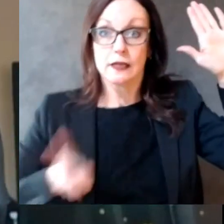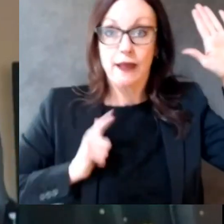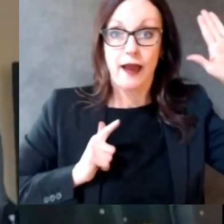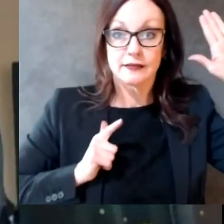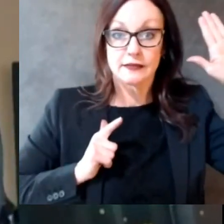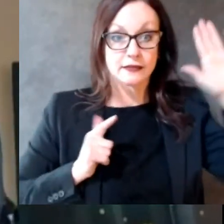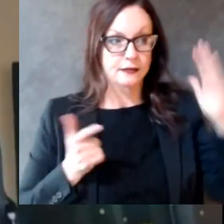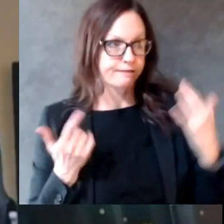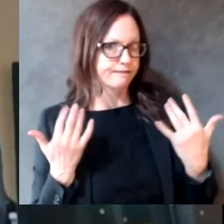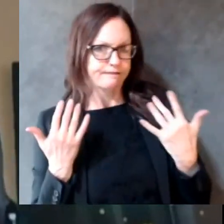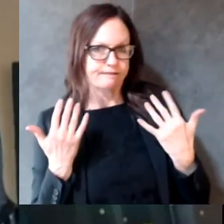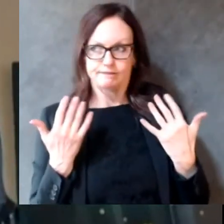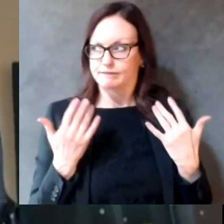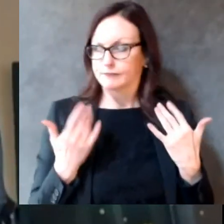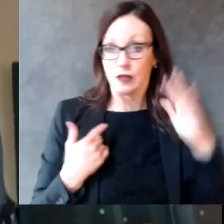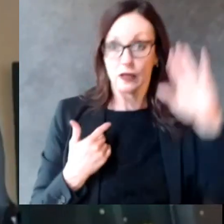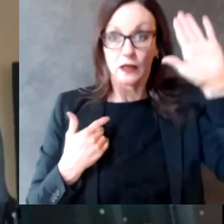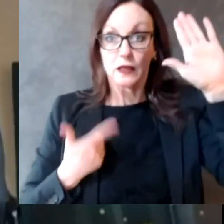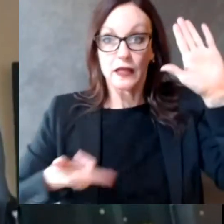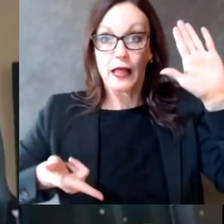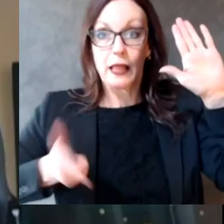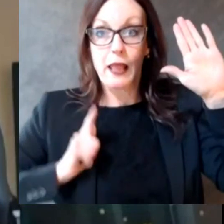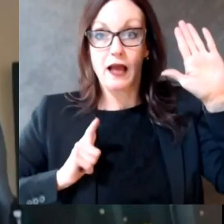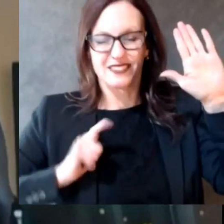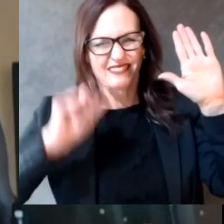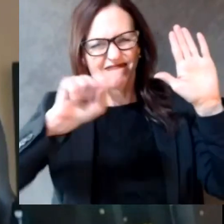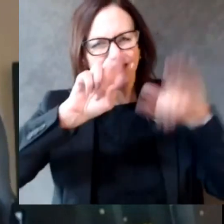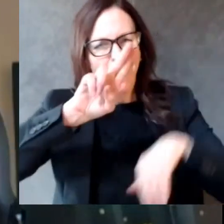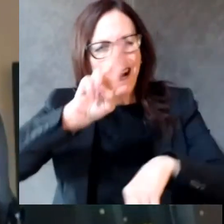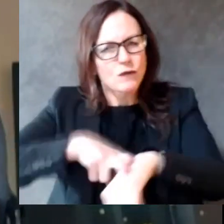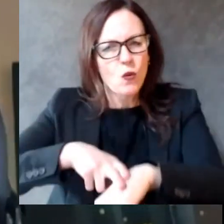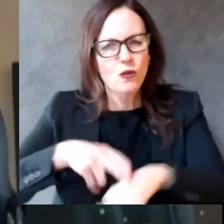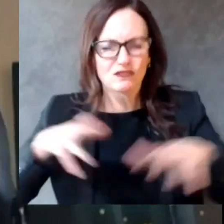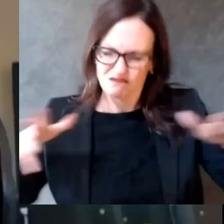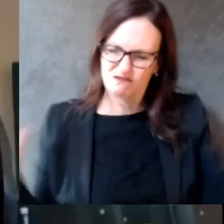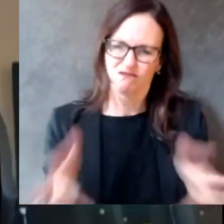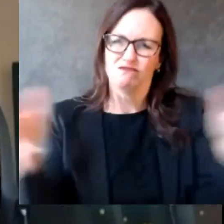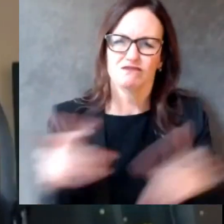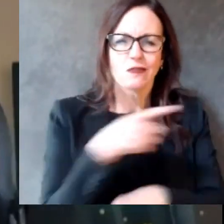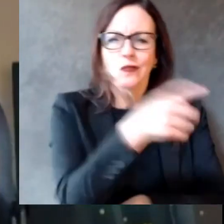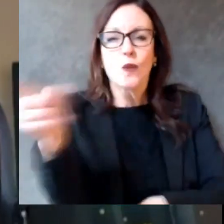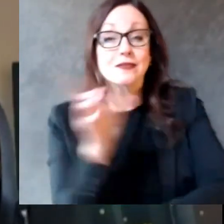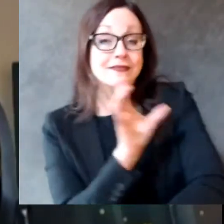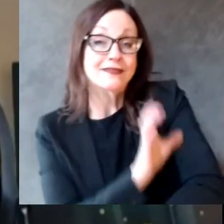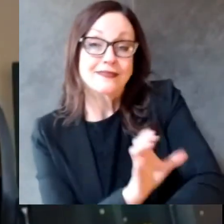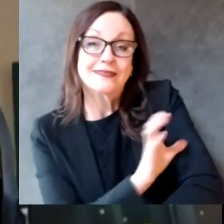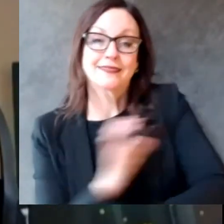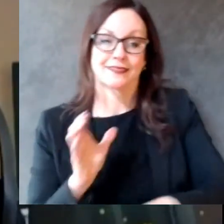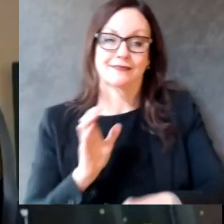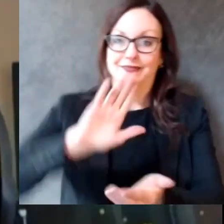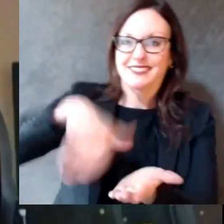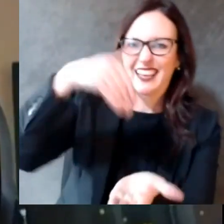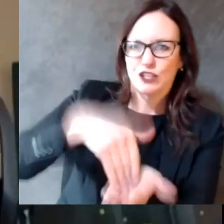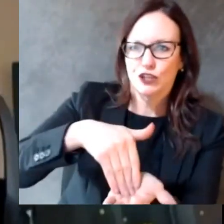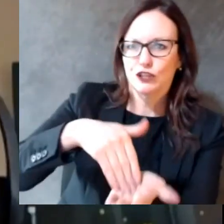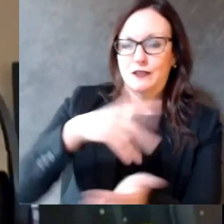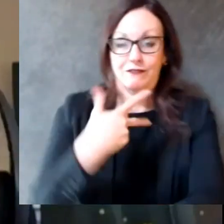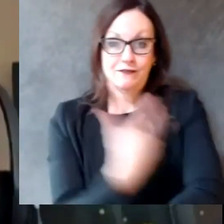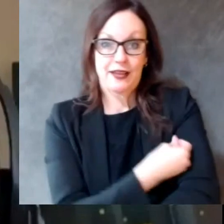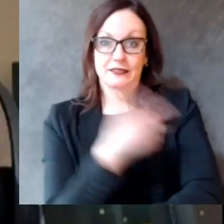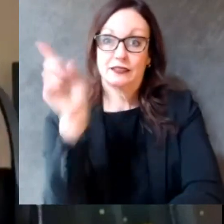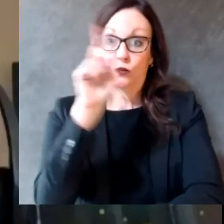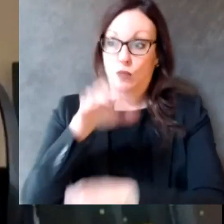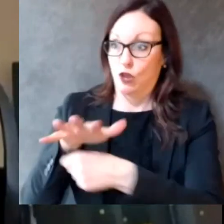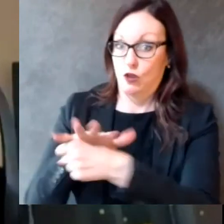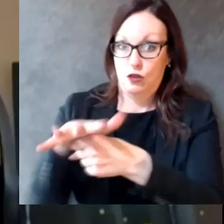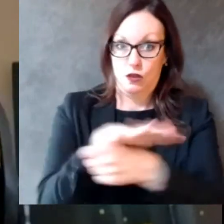vial, and in the early days of vaccination, you might have 8 doses left at the end of the day, and you